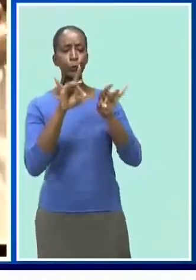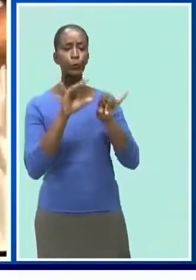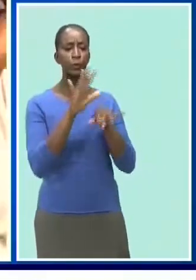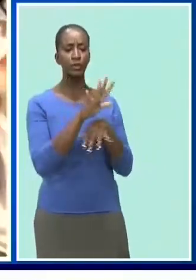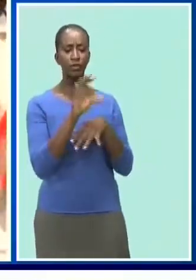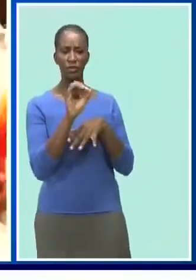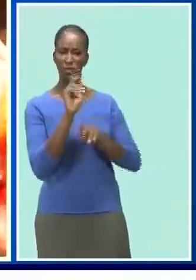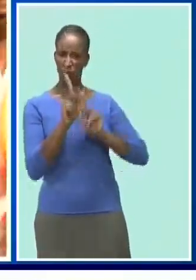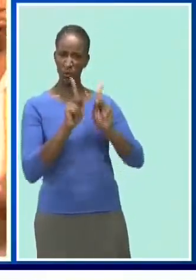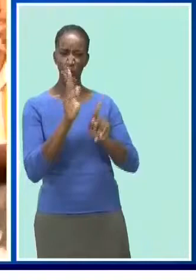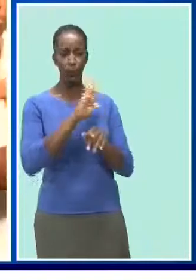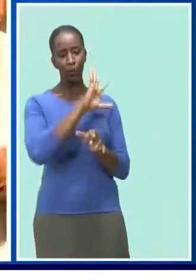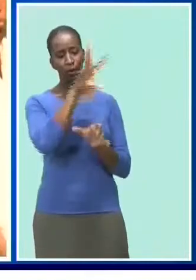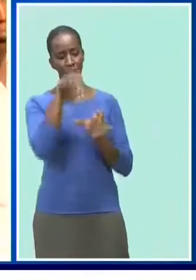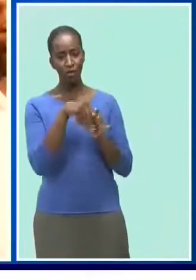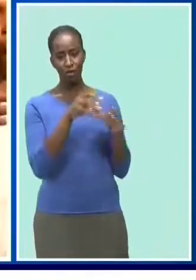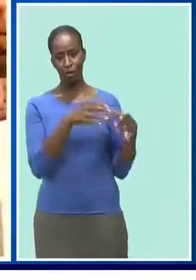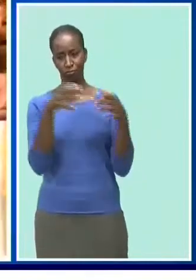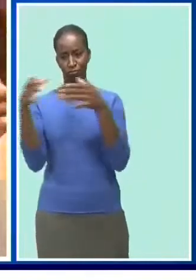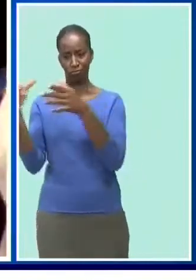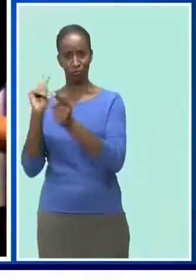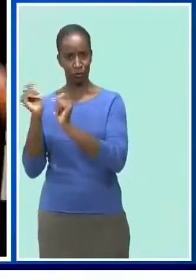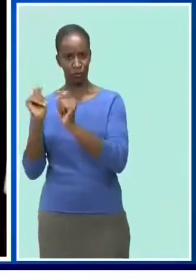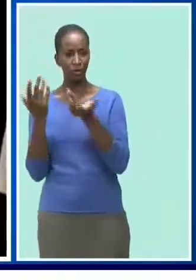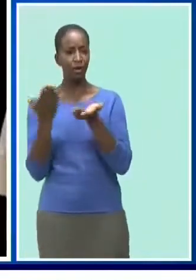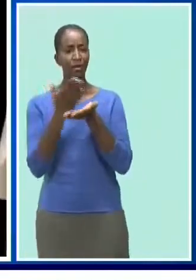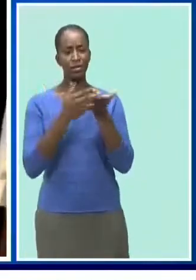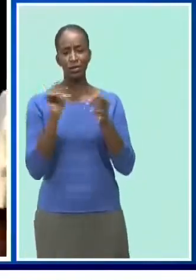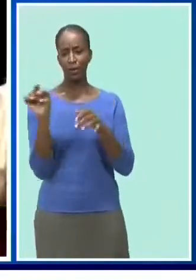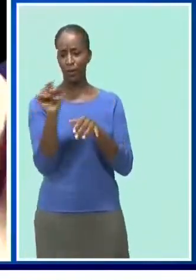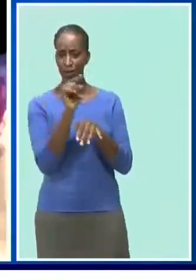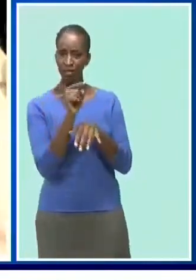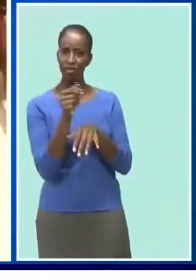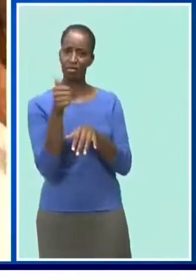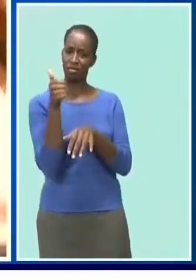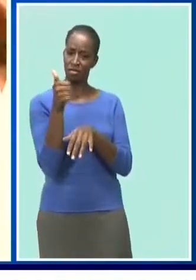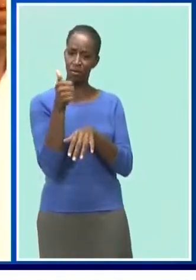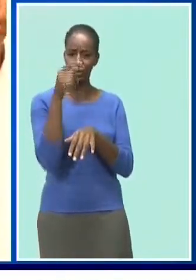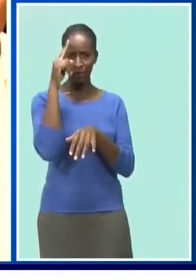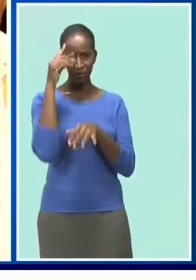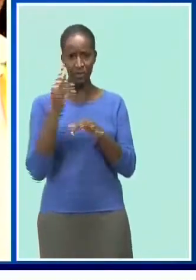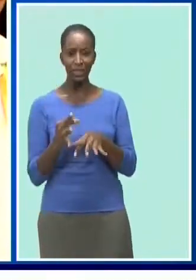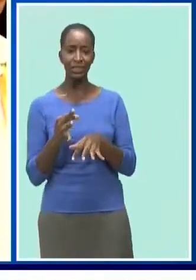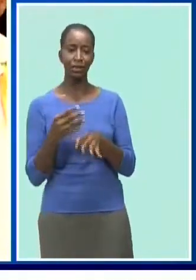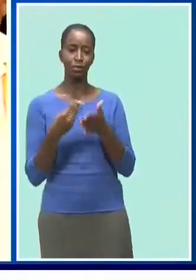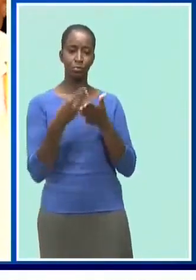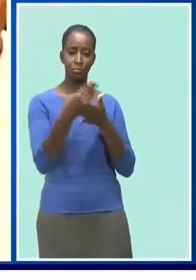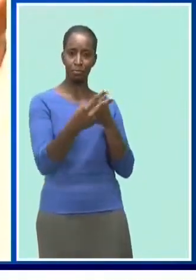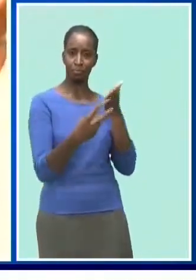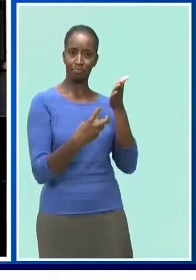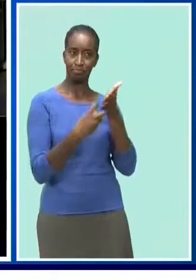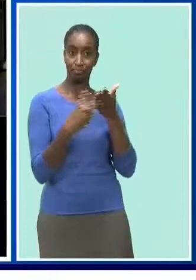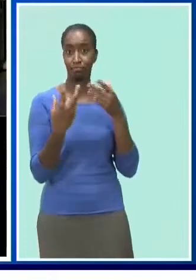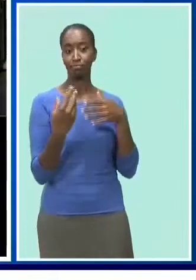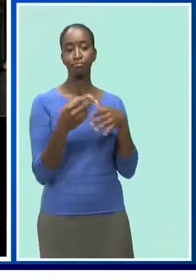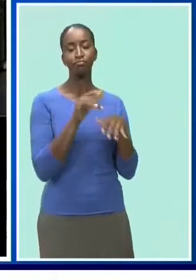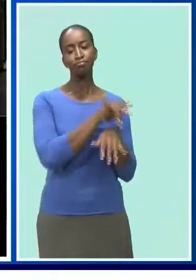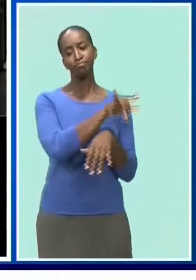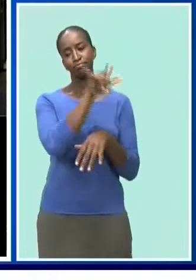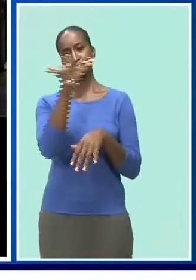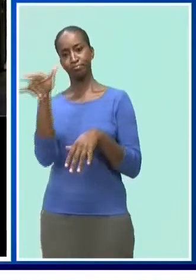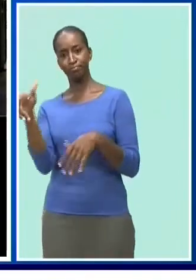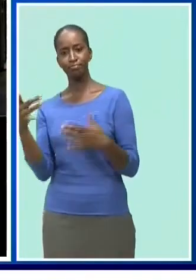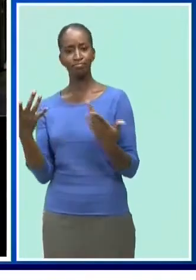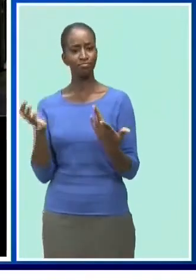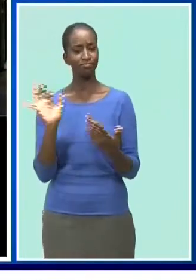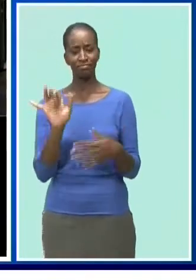saying, hang on, I want to be a part of this, I'm going to pay my own way, I'm going to contribute myself. What does that say to you about culture in Barbados? Well, it tells